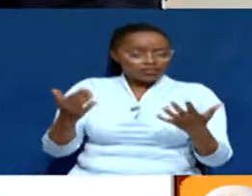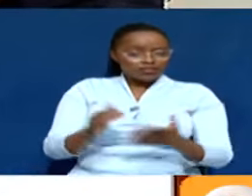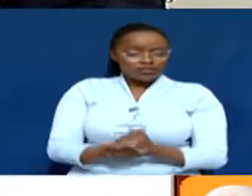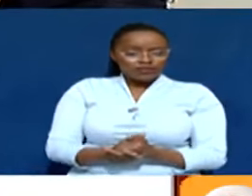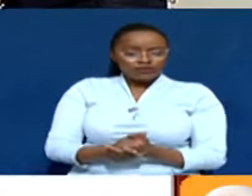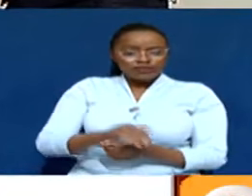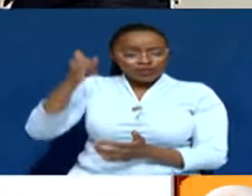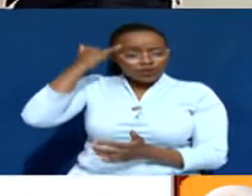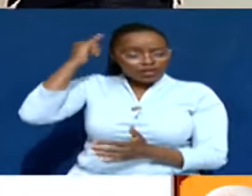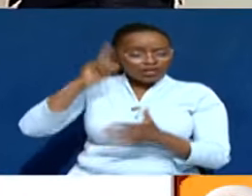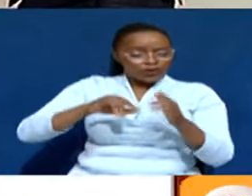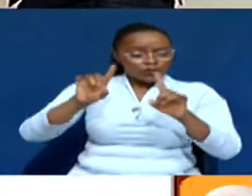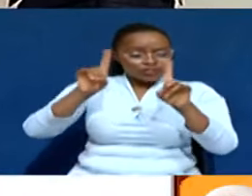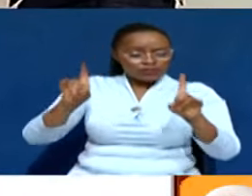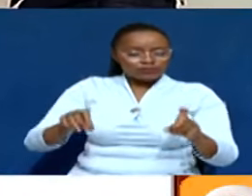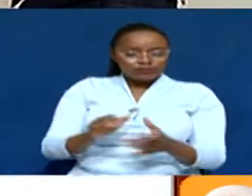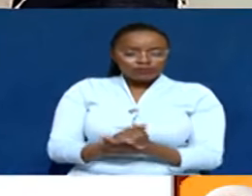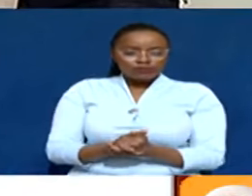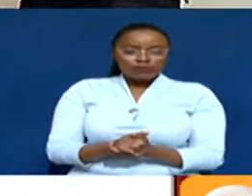Your thoughts, CS?